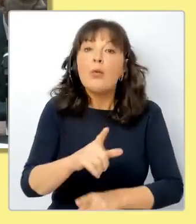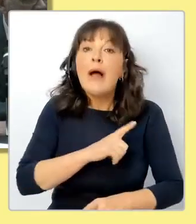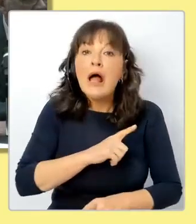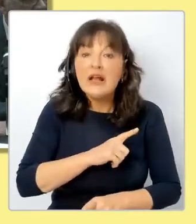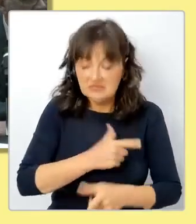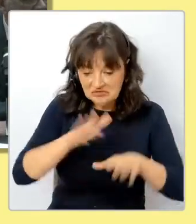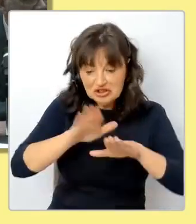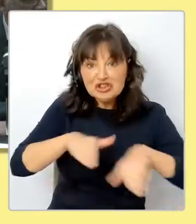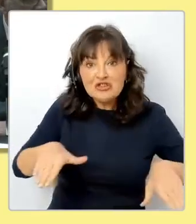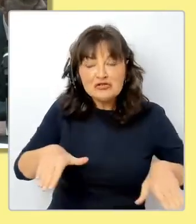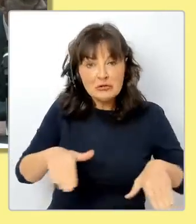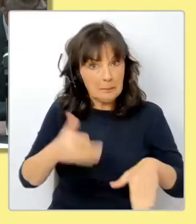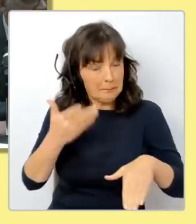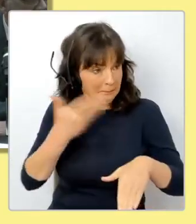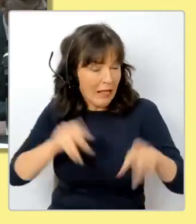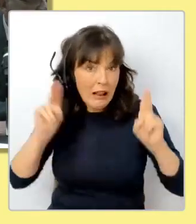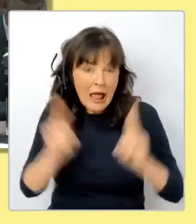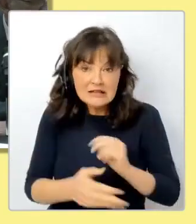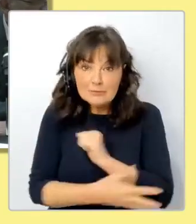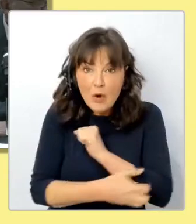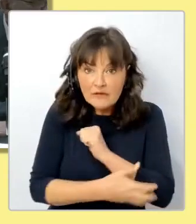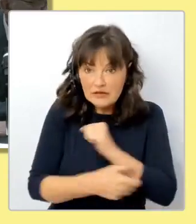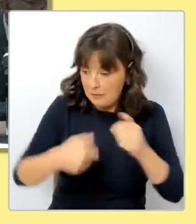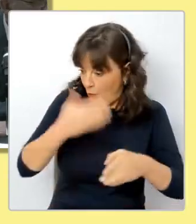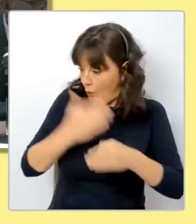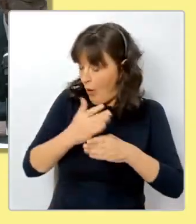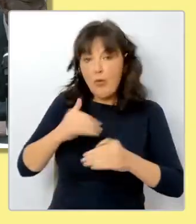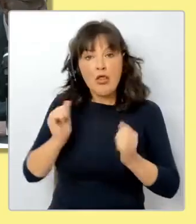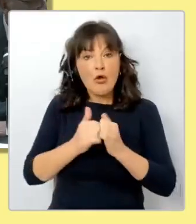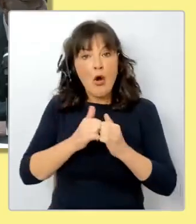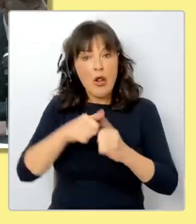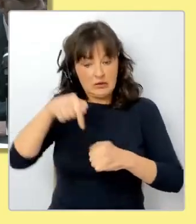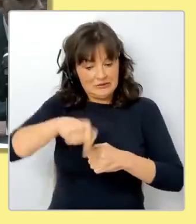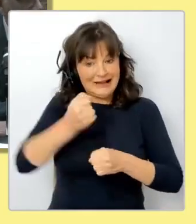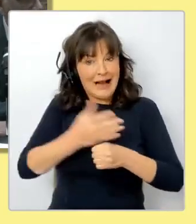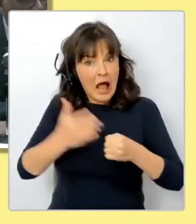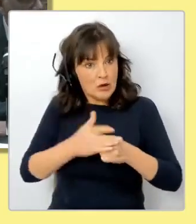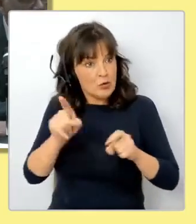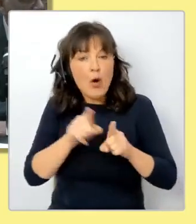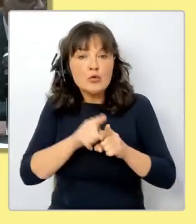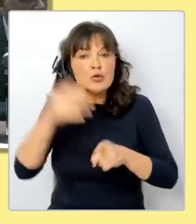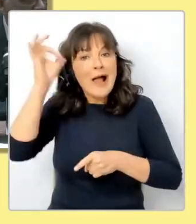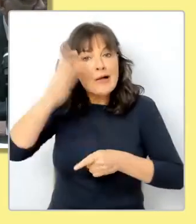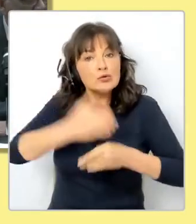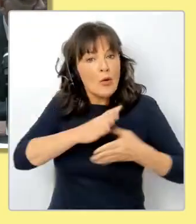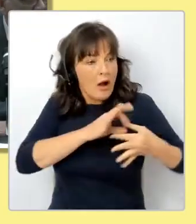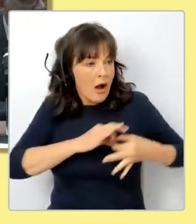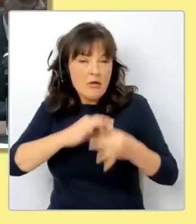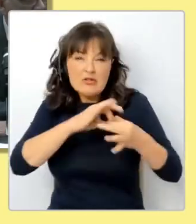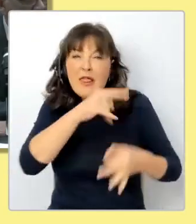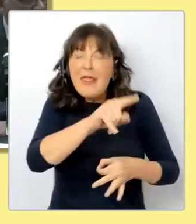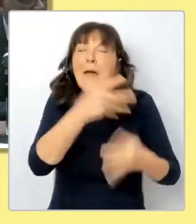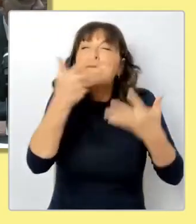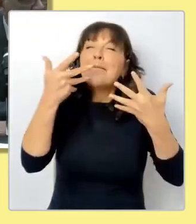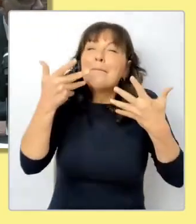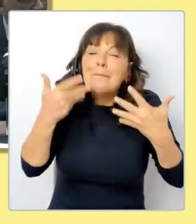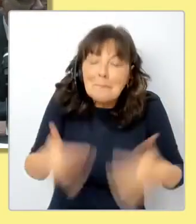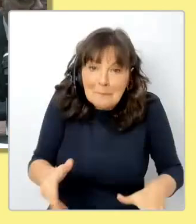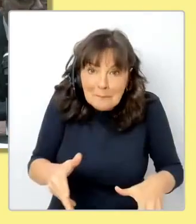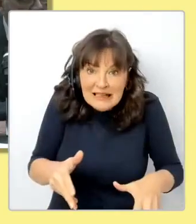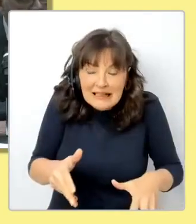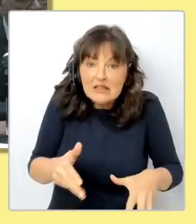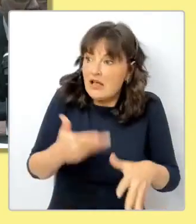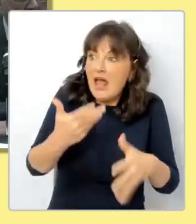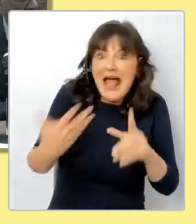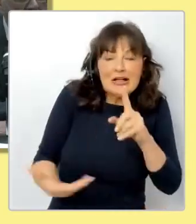working alongside our colleagues in local government here in Glasgow, they've actually raised or lifted 6,000 more children out of poverty than